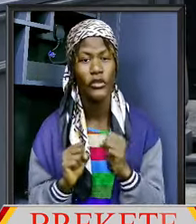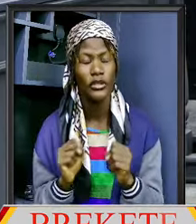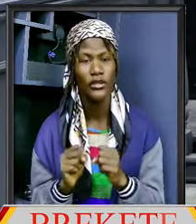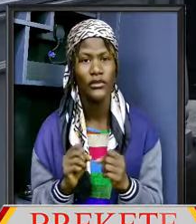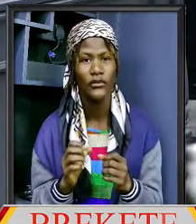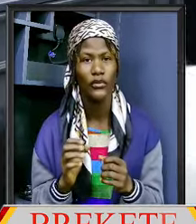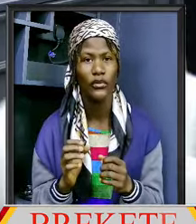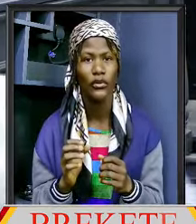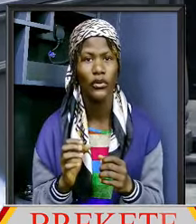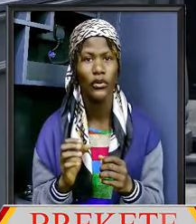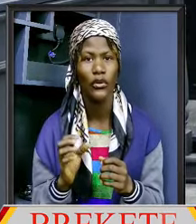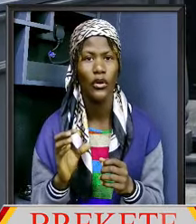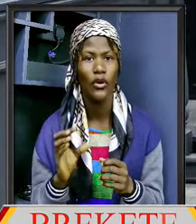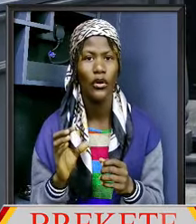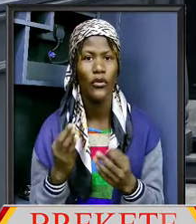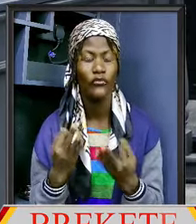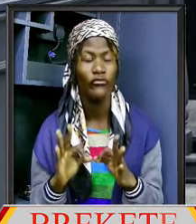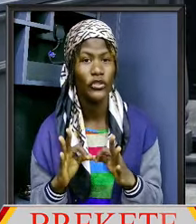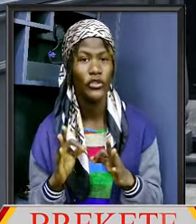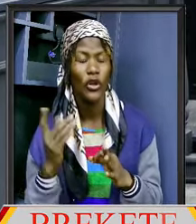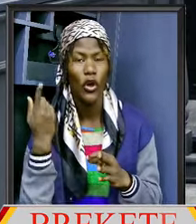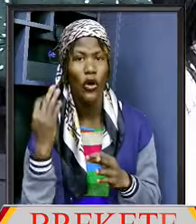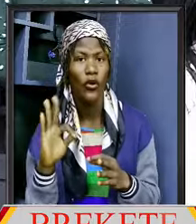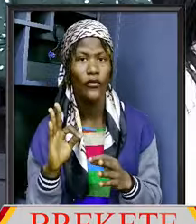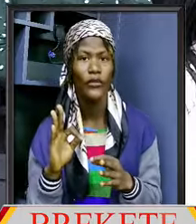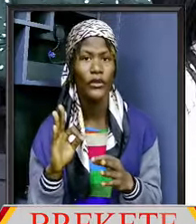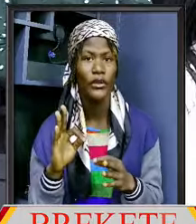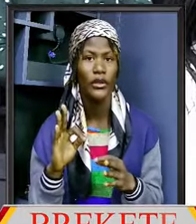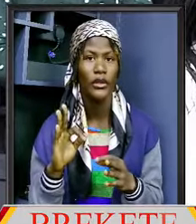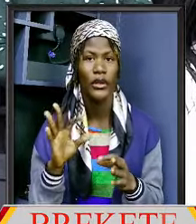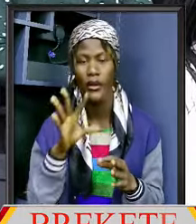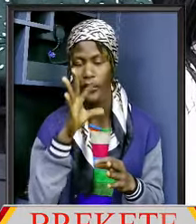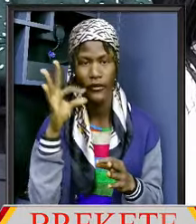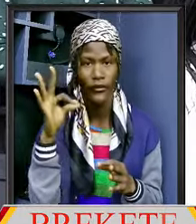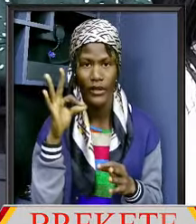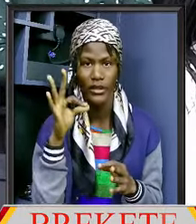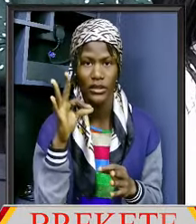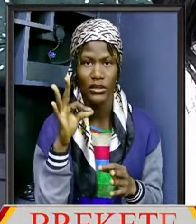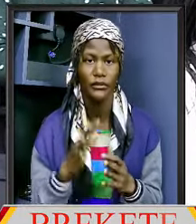completion of the Ramadan fasting by the Muslim Ummah.